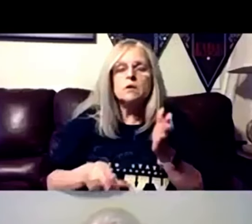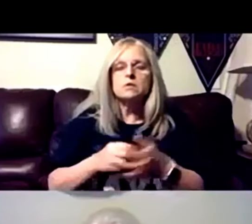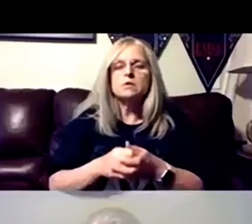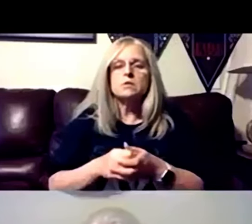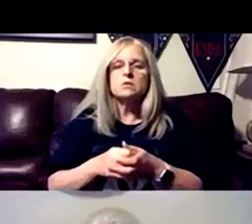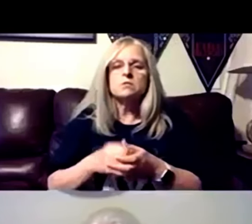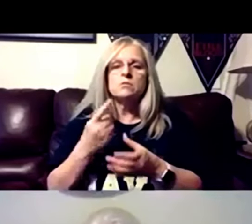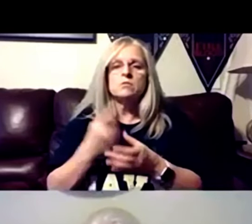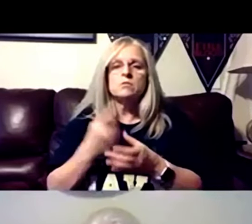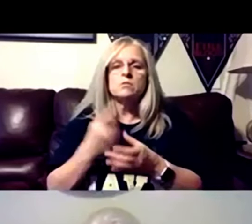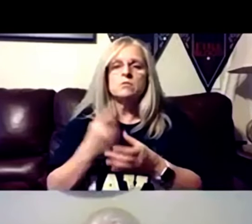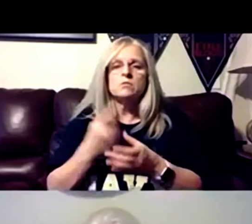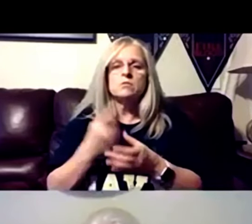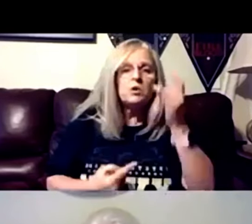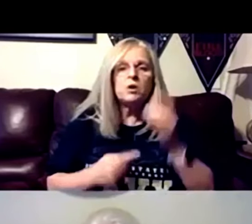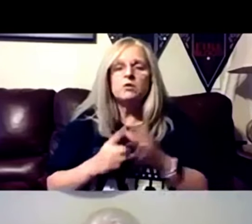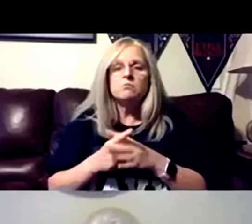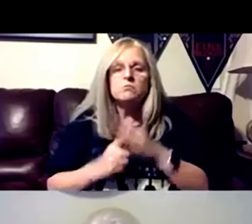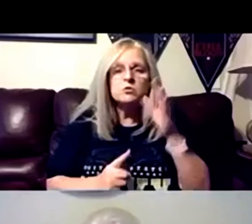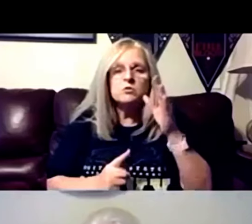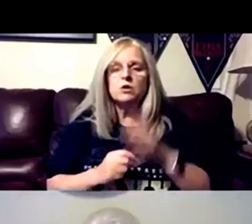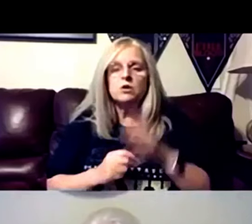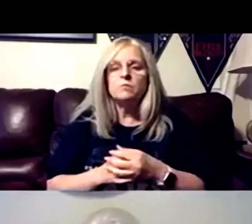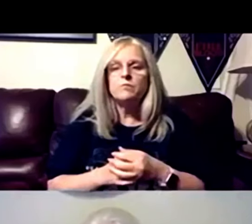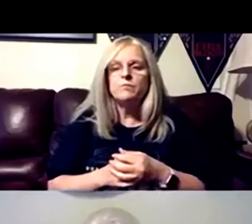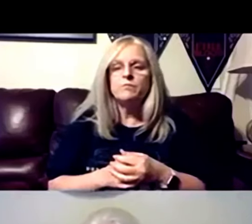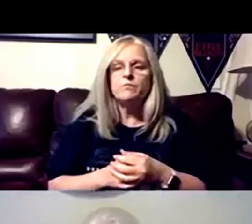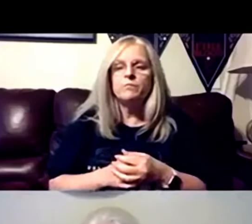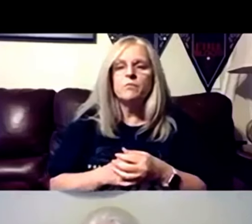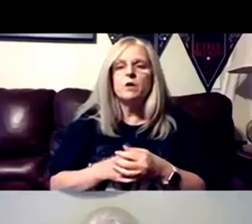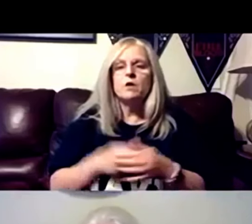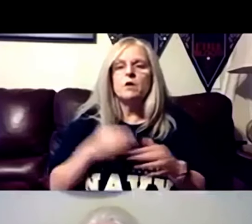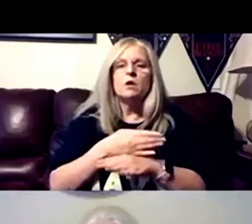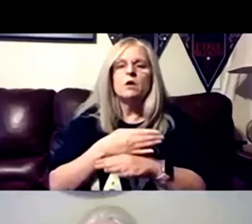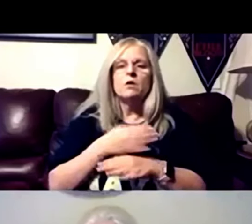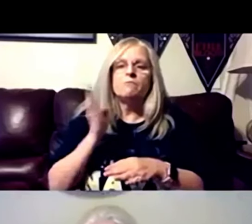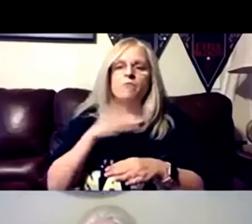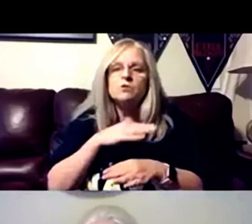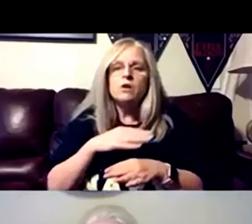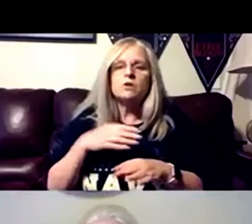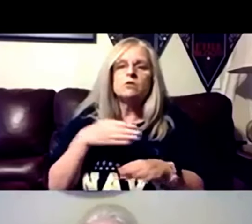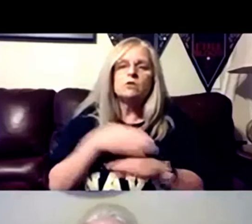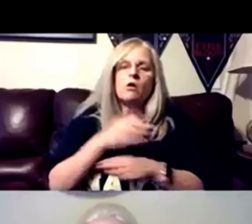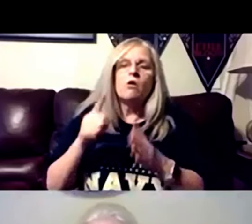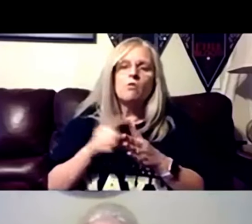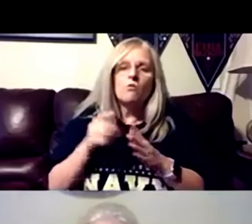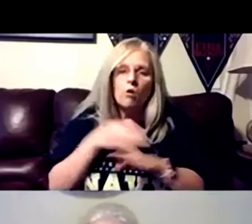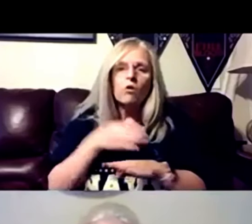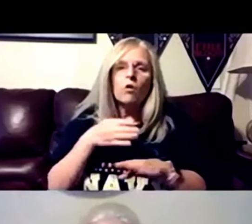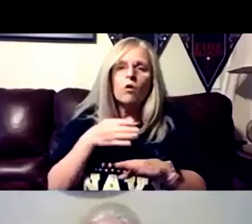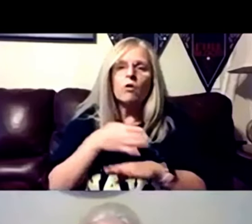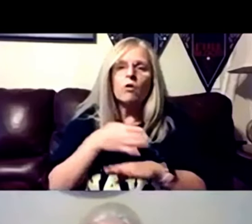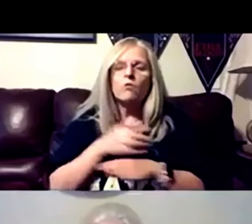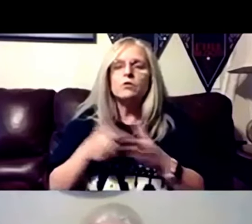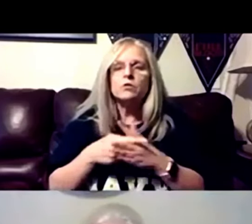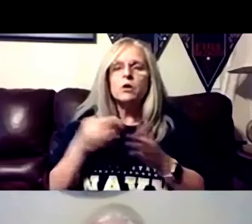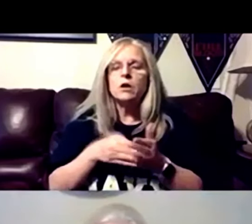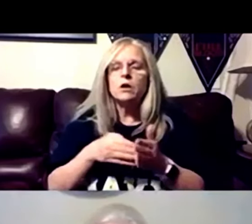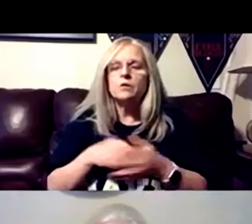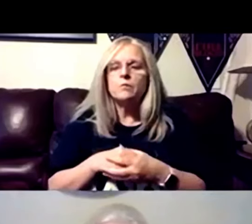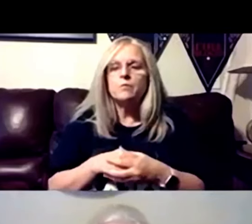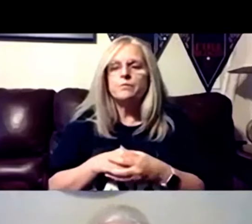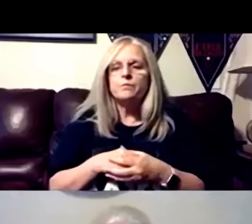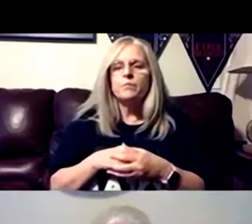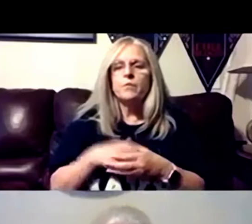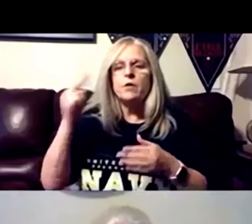right? So it was frustrating having to start over and over again. We thought we had an excellent system in place, but we never had